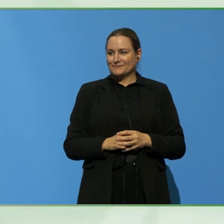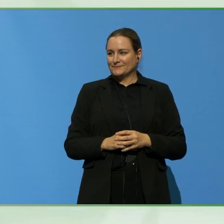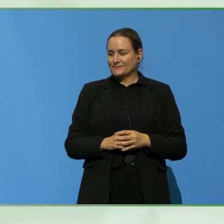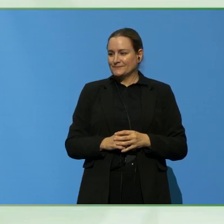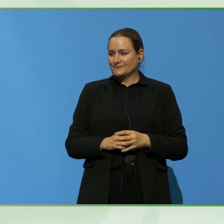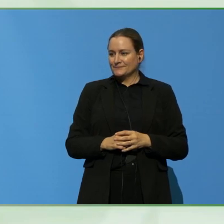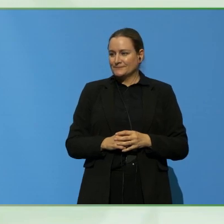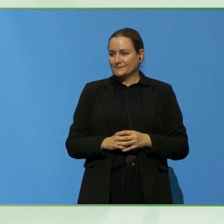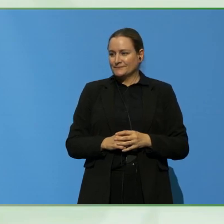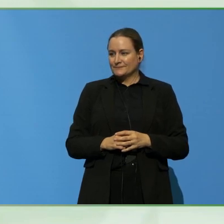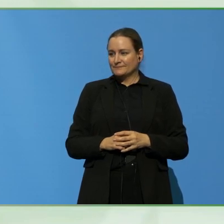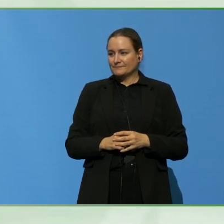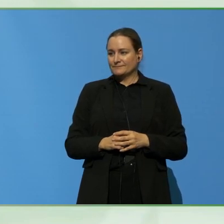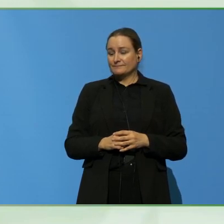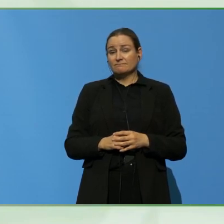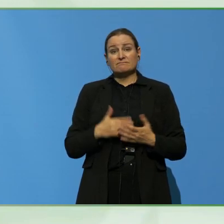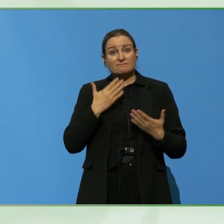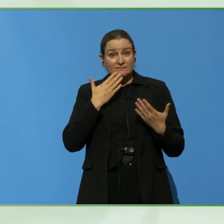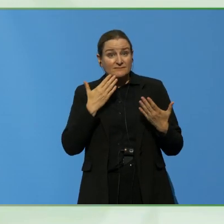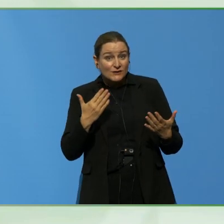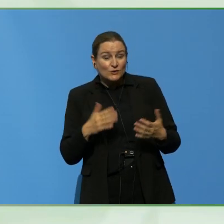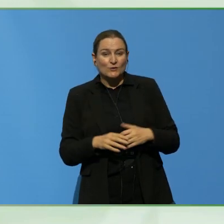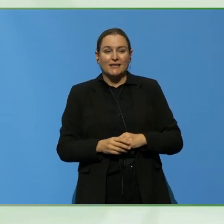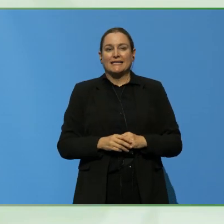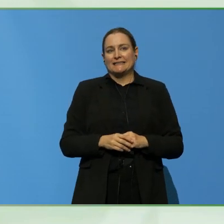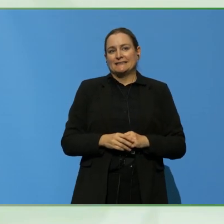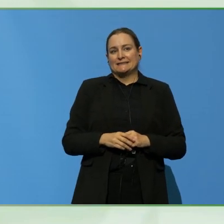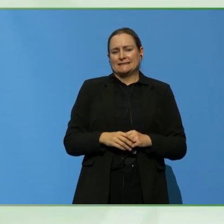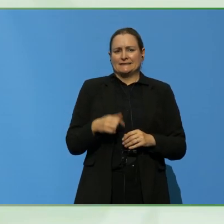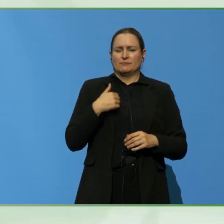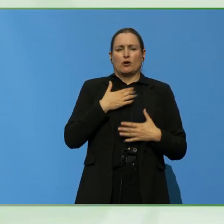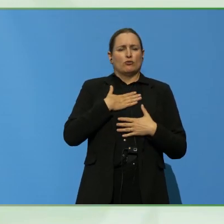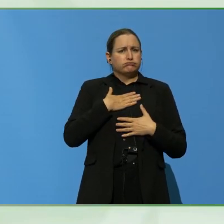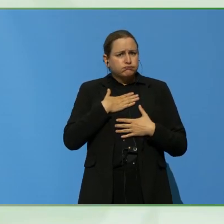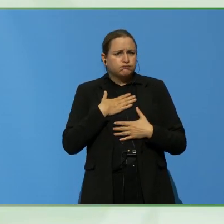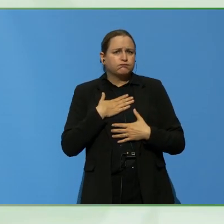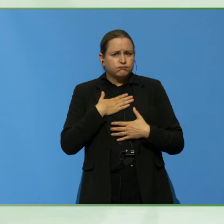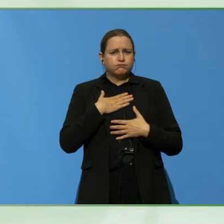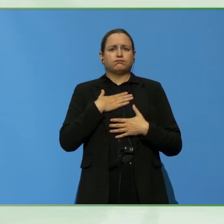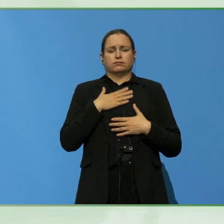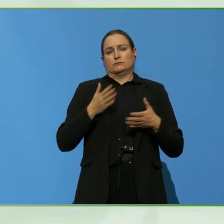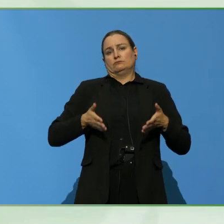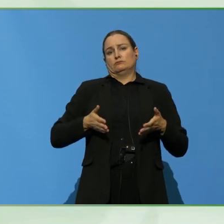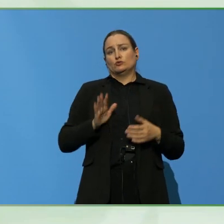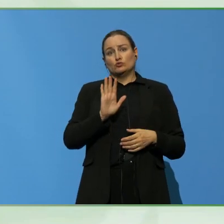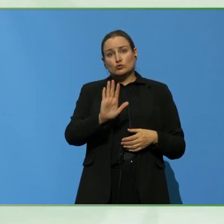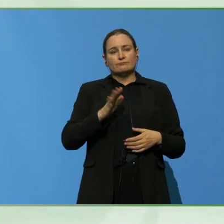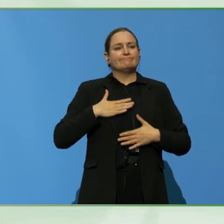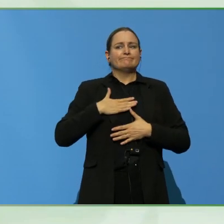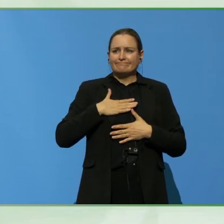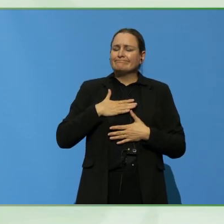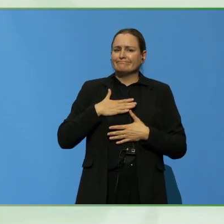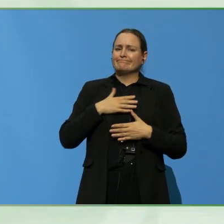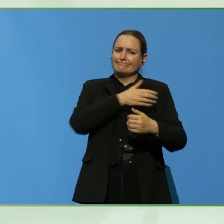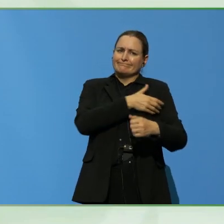Thank you, Varun. I think that I speak from the heart when I say that I really love your motto of enable everyone,